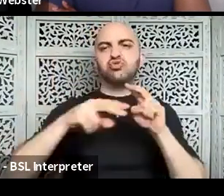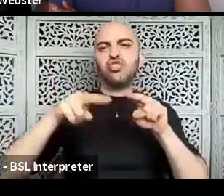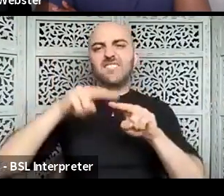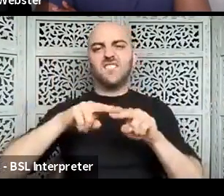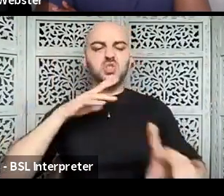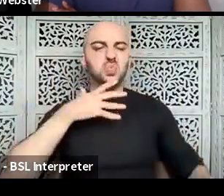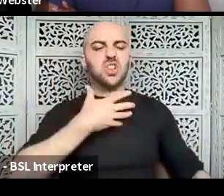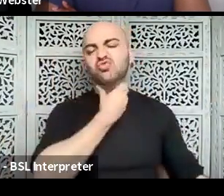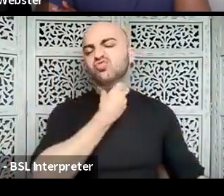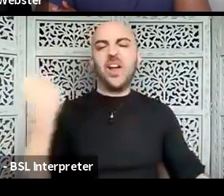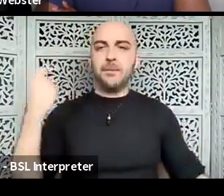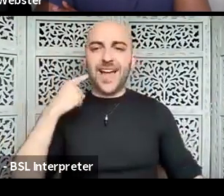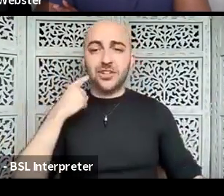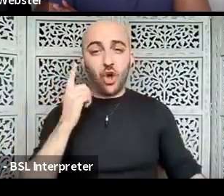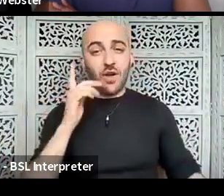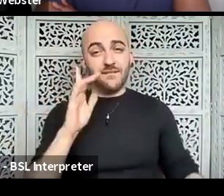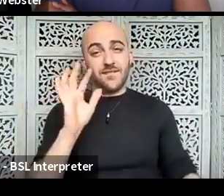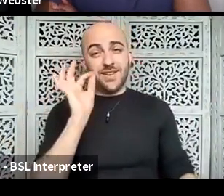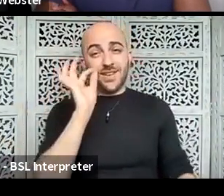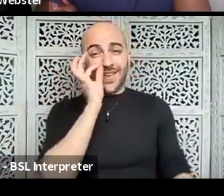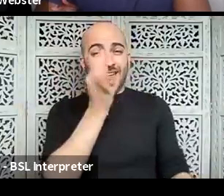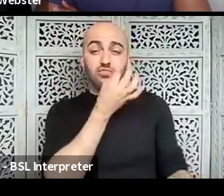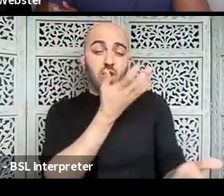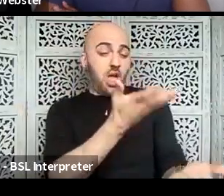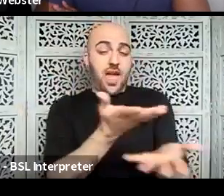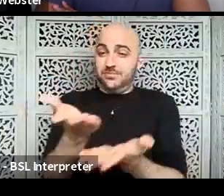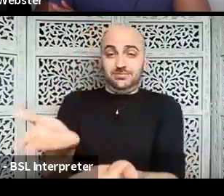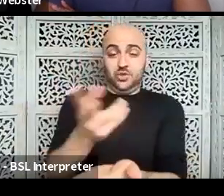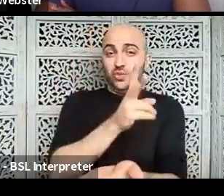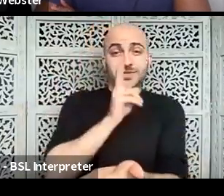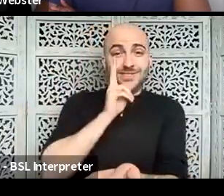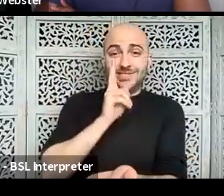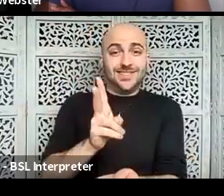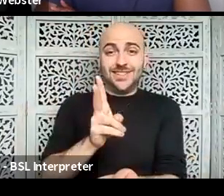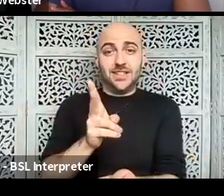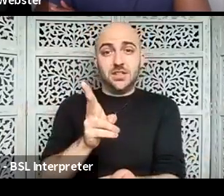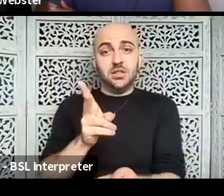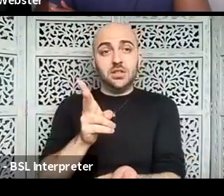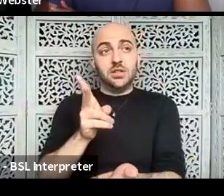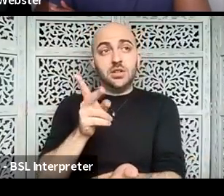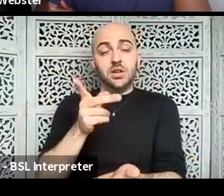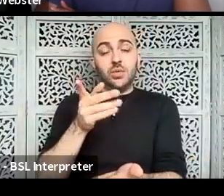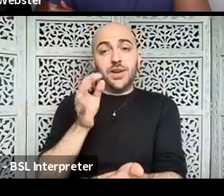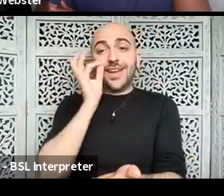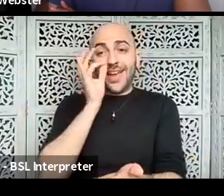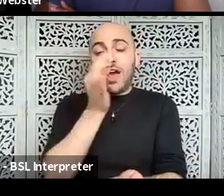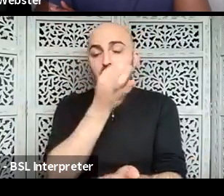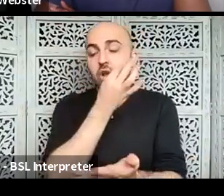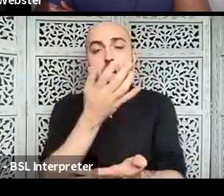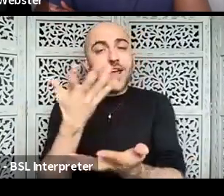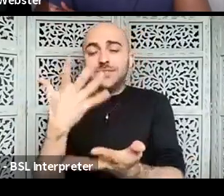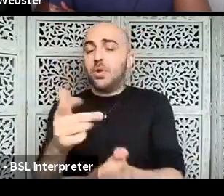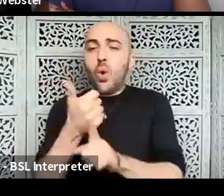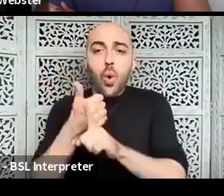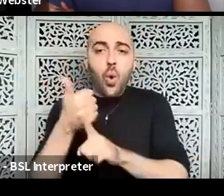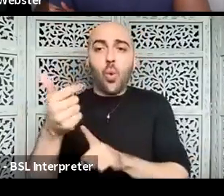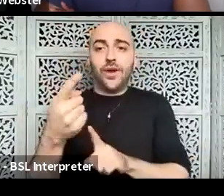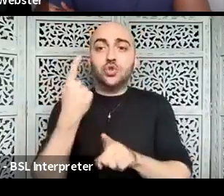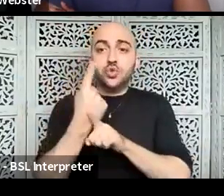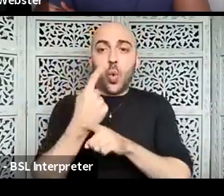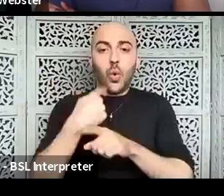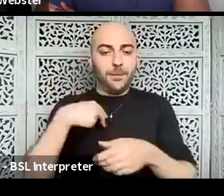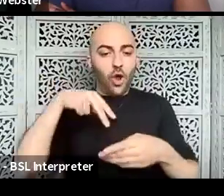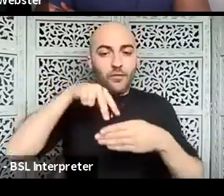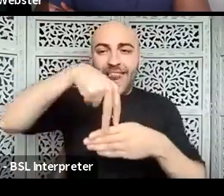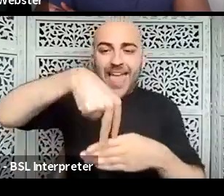And Caroline, everyone has seen it, I think, personally, but certainly Caroline has actually talked me off a ledge a couple of times over the last year. And I have to say